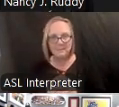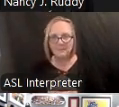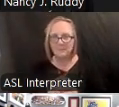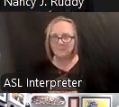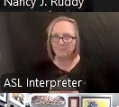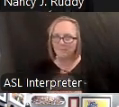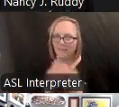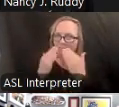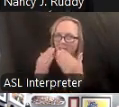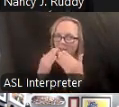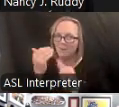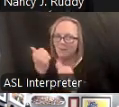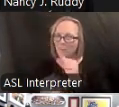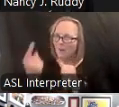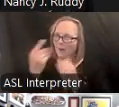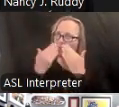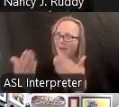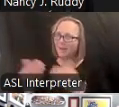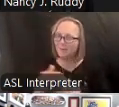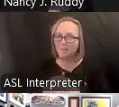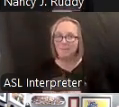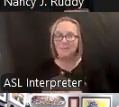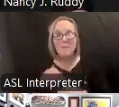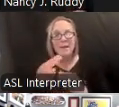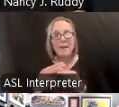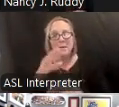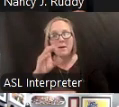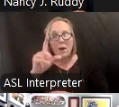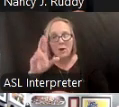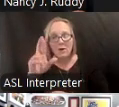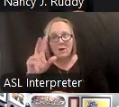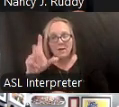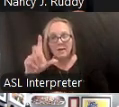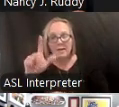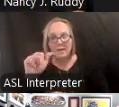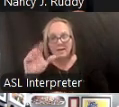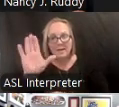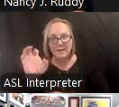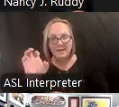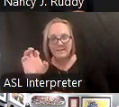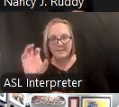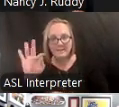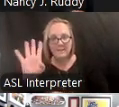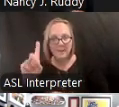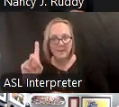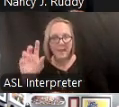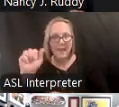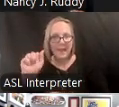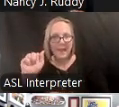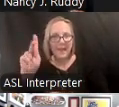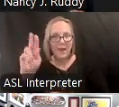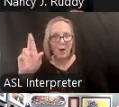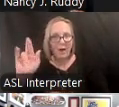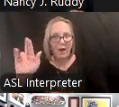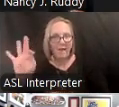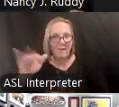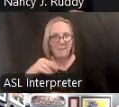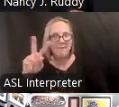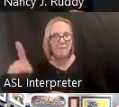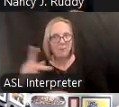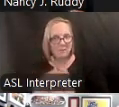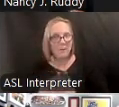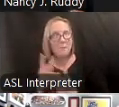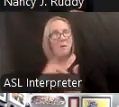evening, everyone. My name is Connor Lacefield, and I'm a vice president at AKRF. I'm serving as the project manager